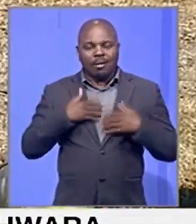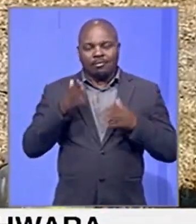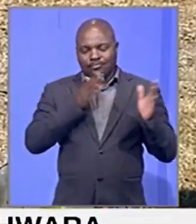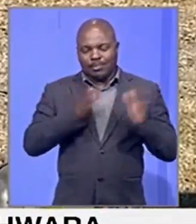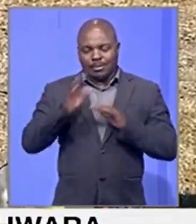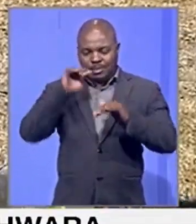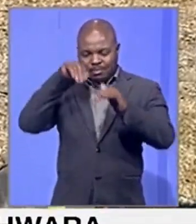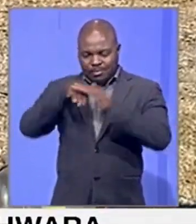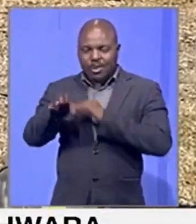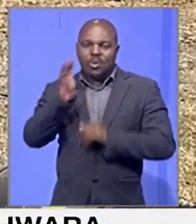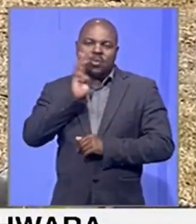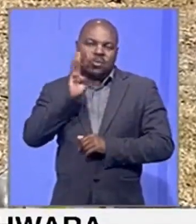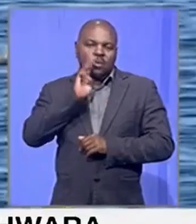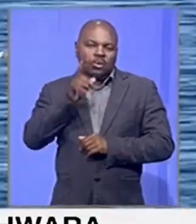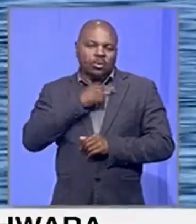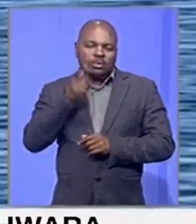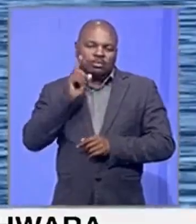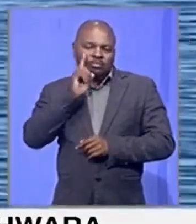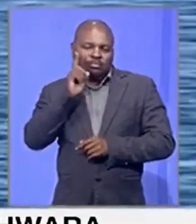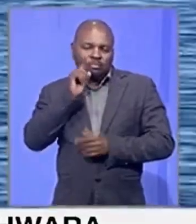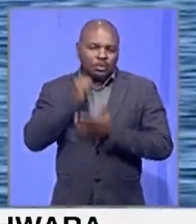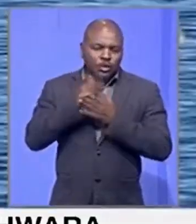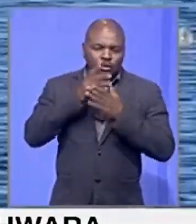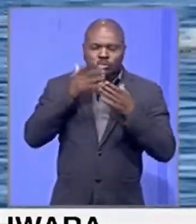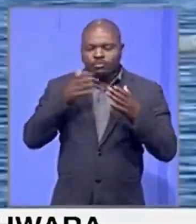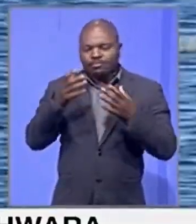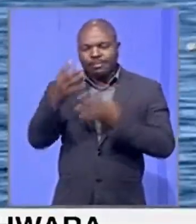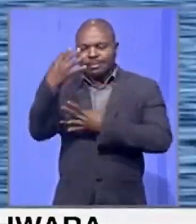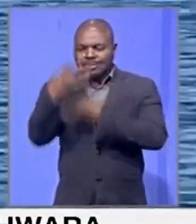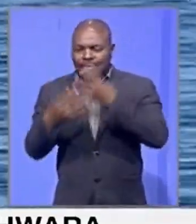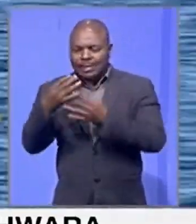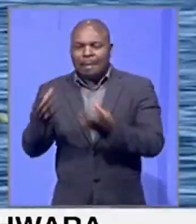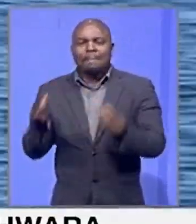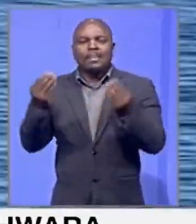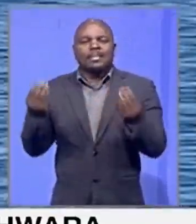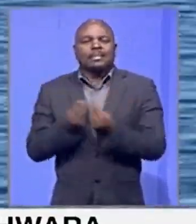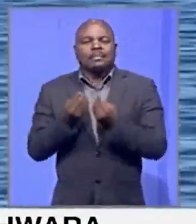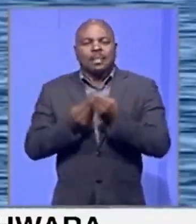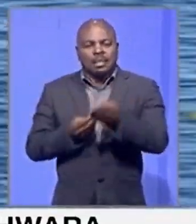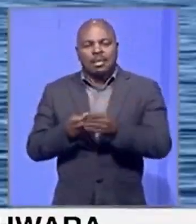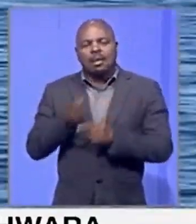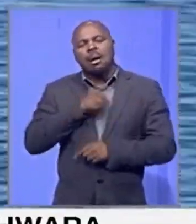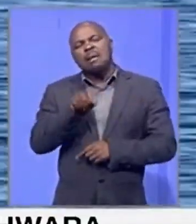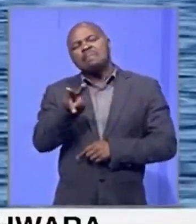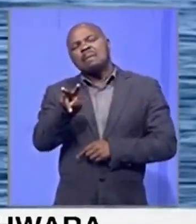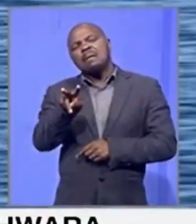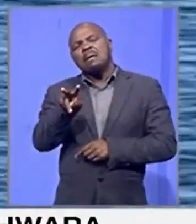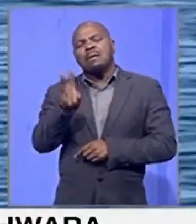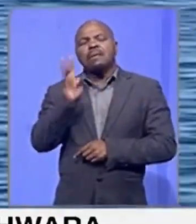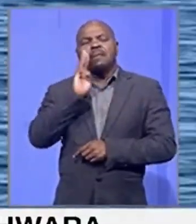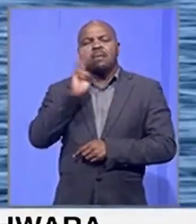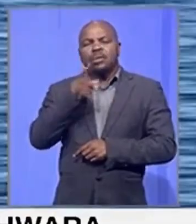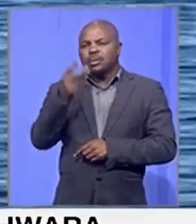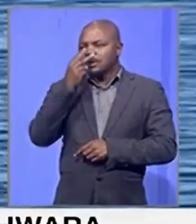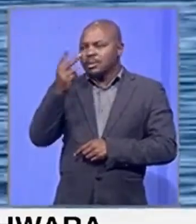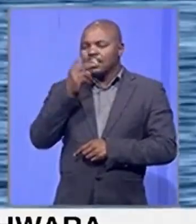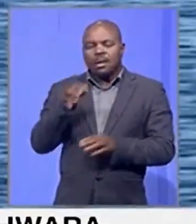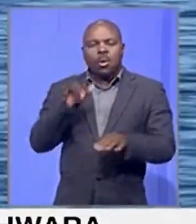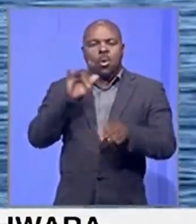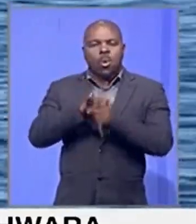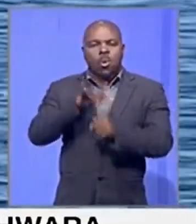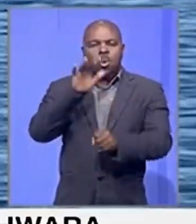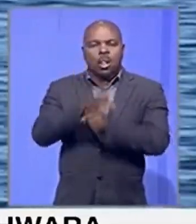go tlhola gore matlo a bona a tshwere sengwe. Fa o lebelela kgakalanyana fa le mo metsing, o bona dibotlolo tsa